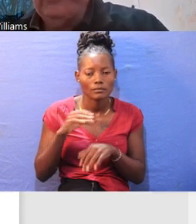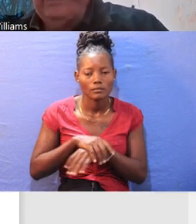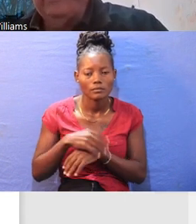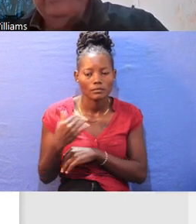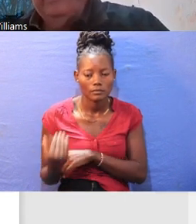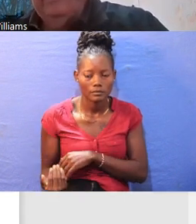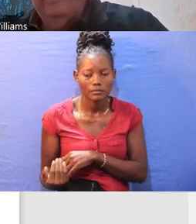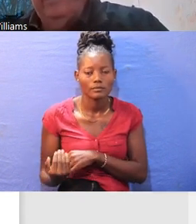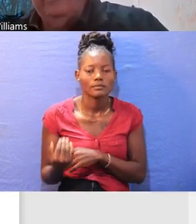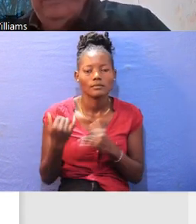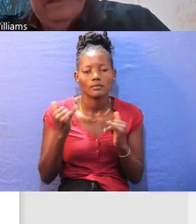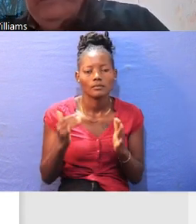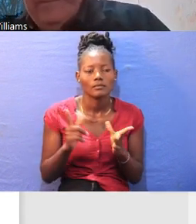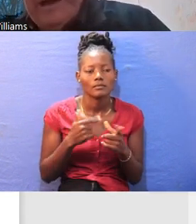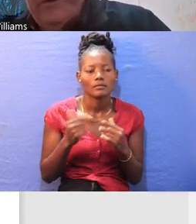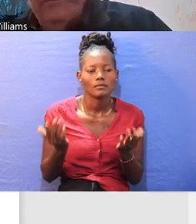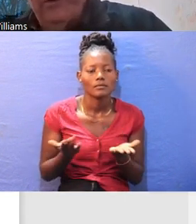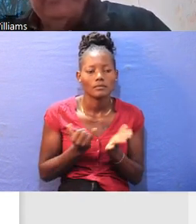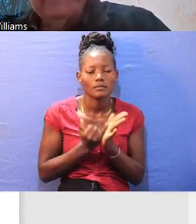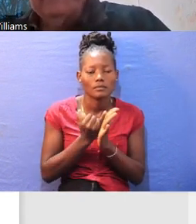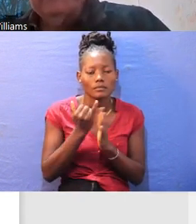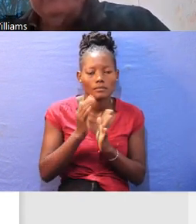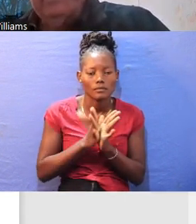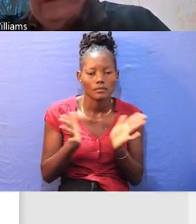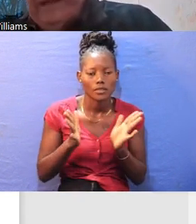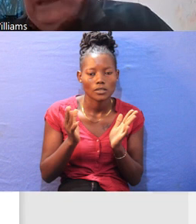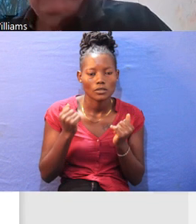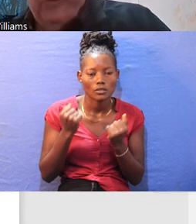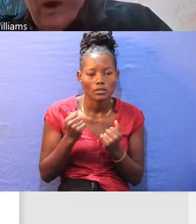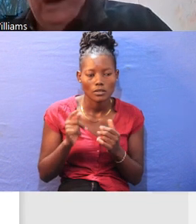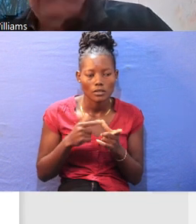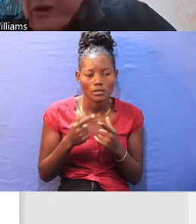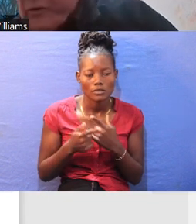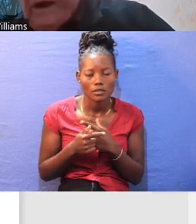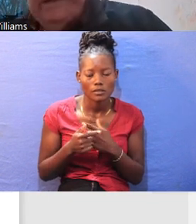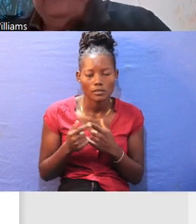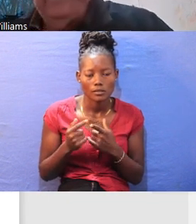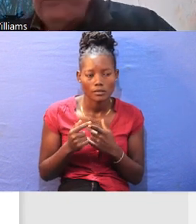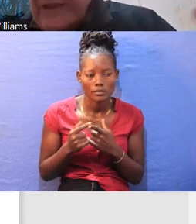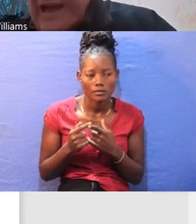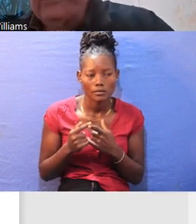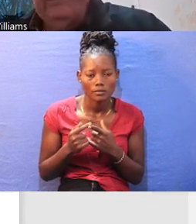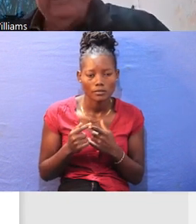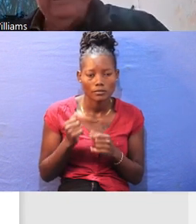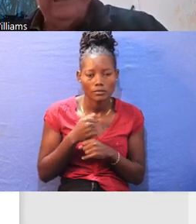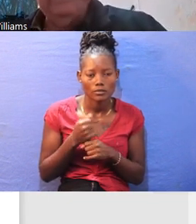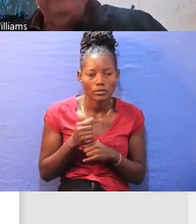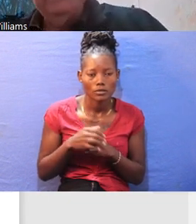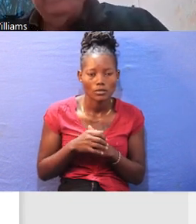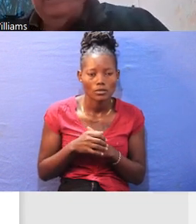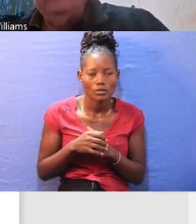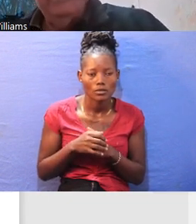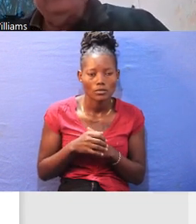general strength in the lifts that matter the most, clean, squat, front squat, anything, snatch, anything like